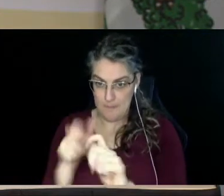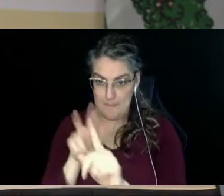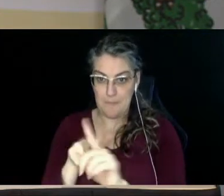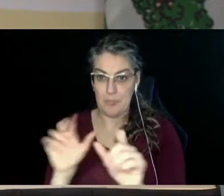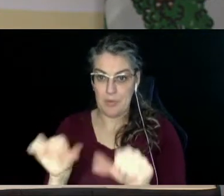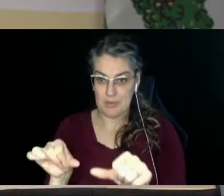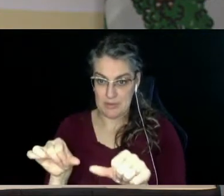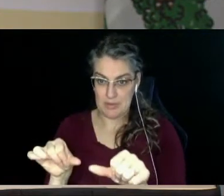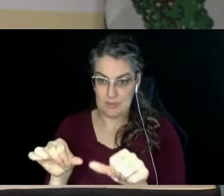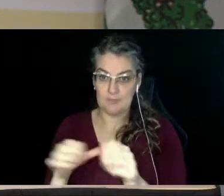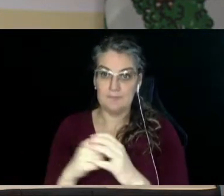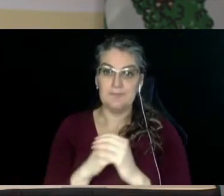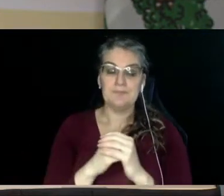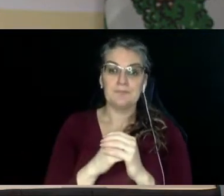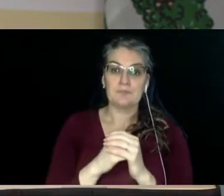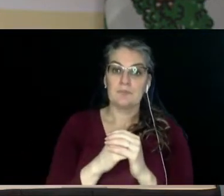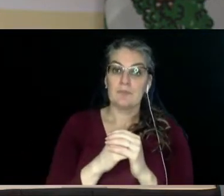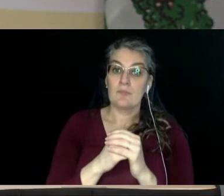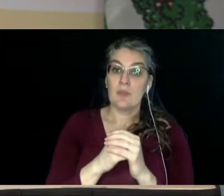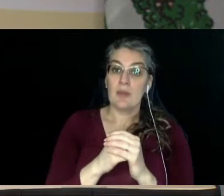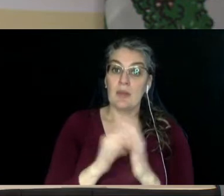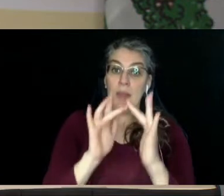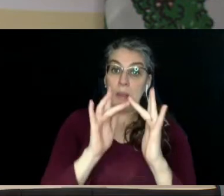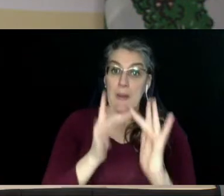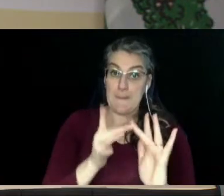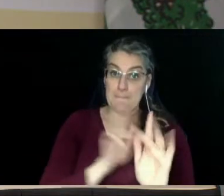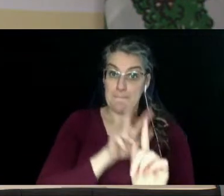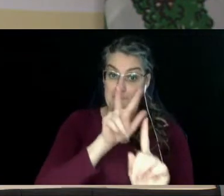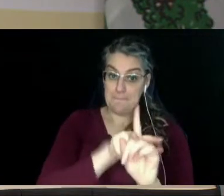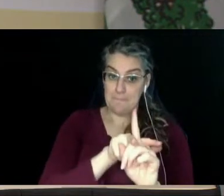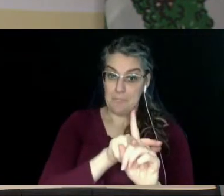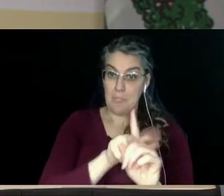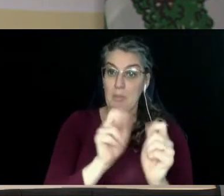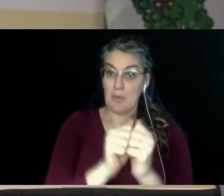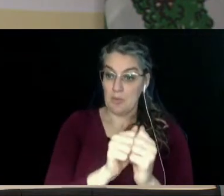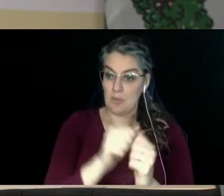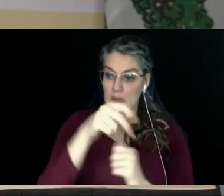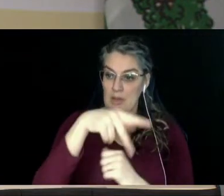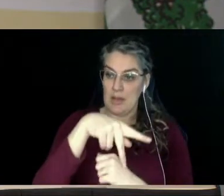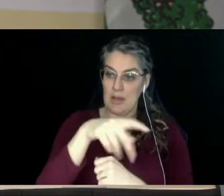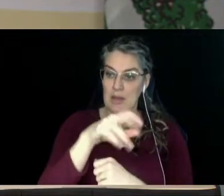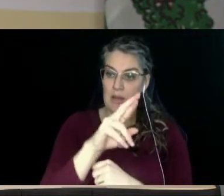Appointments can be booked directly online using our online booking system at